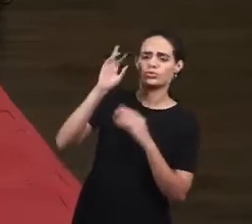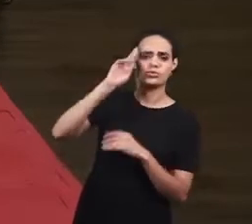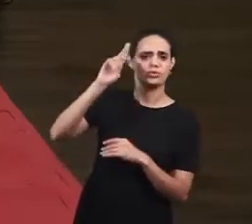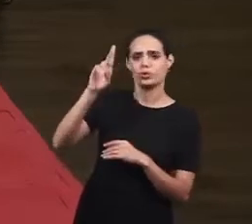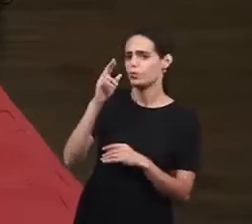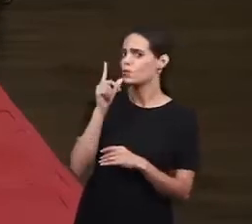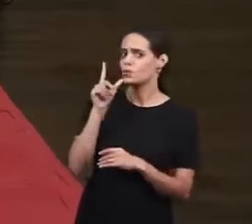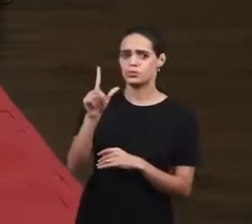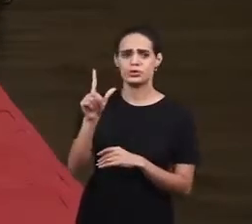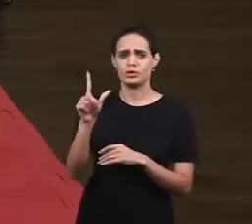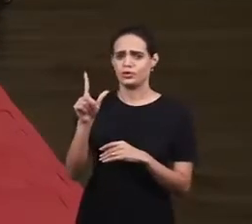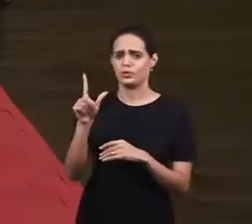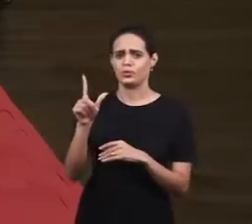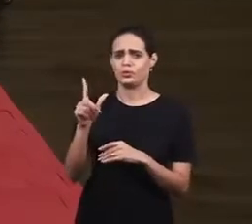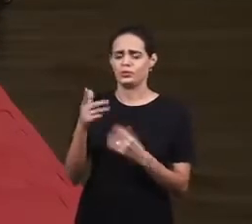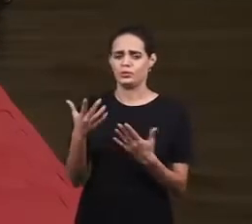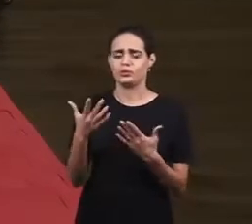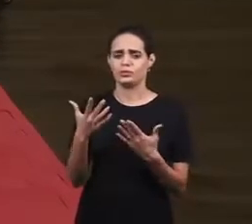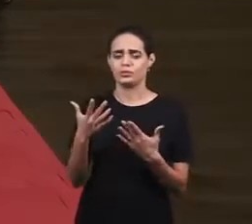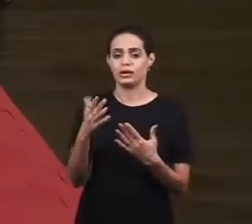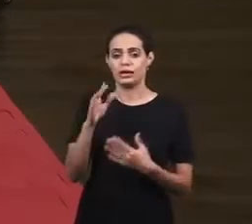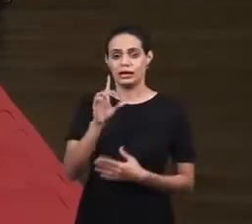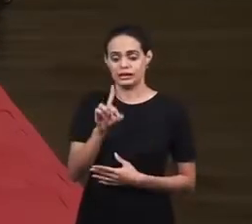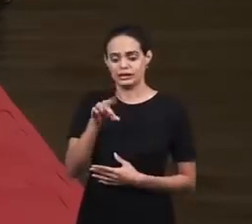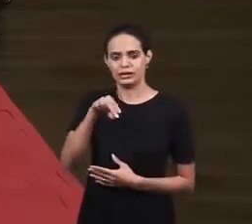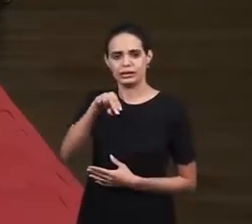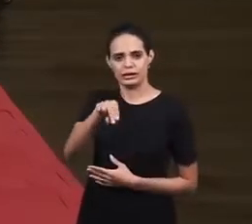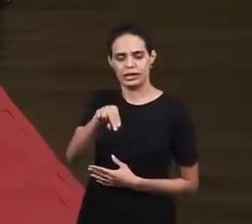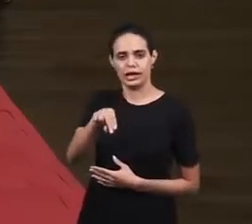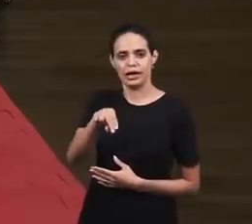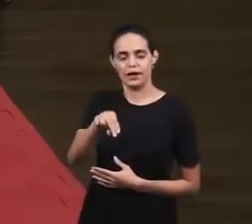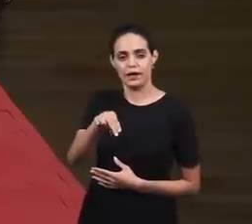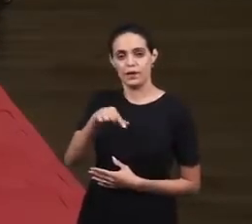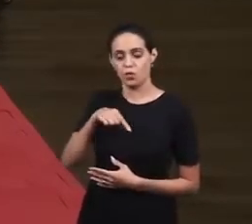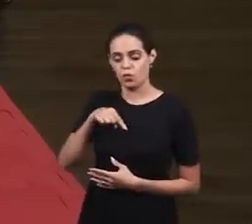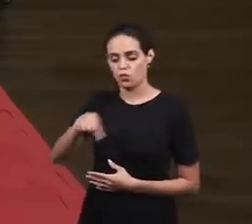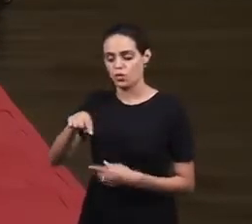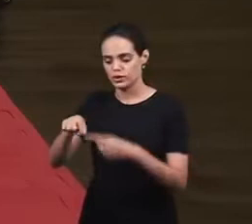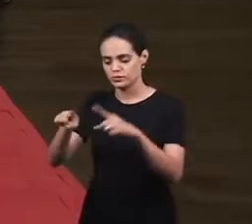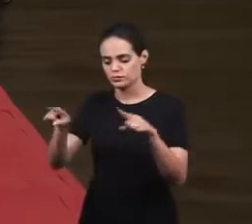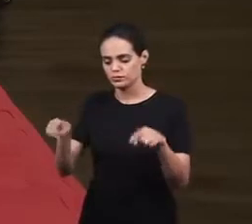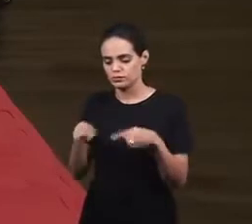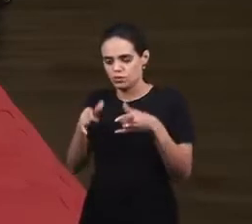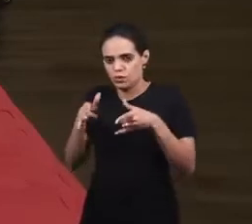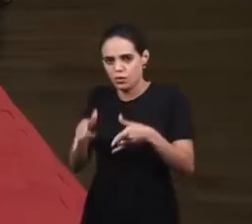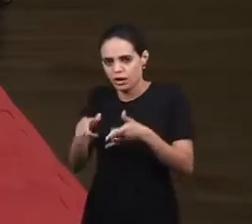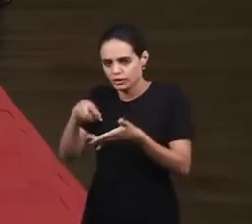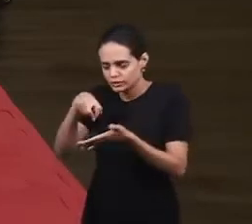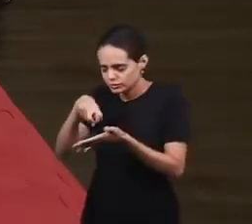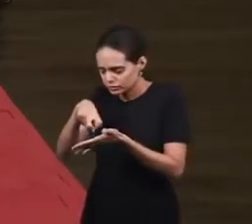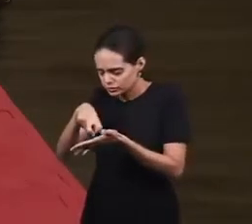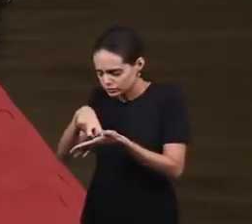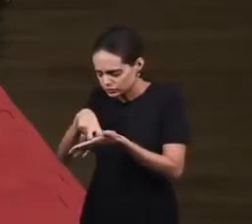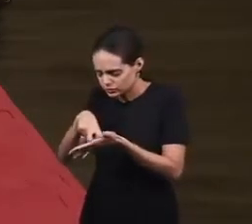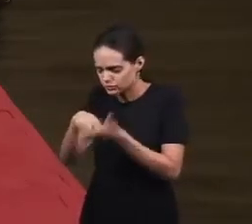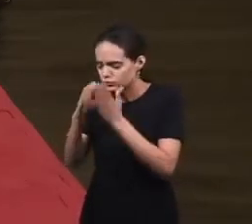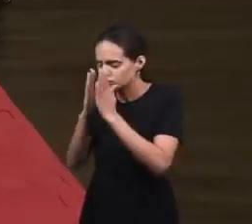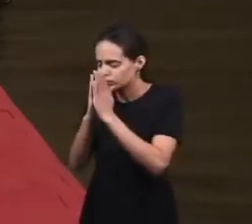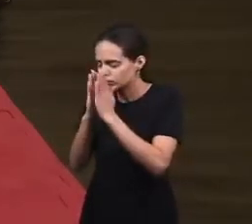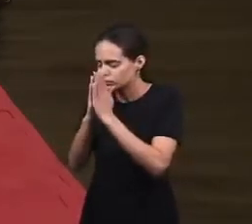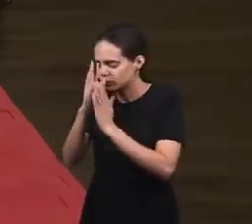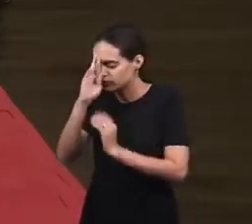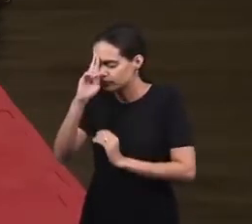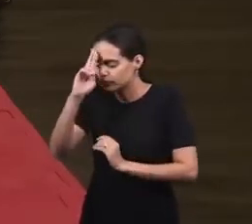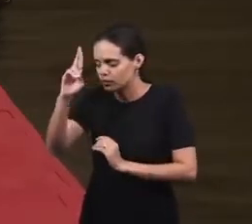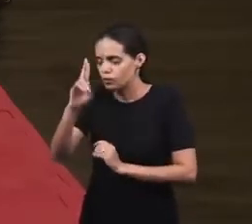So when Daniel got home, he went to his room, he closed his eyes, and prayed to the Lord. And one